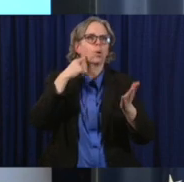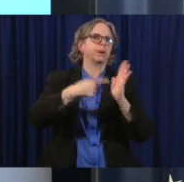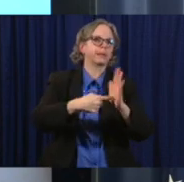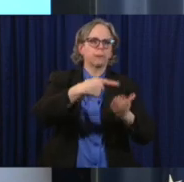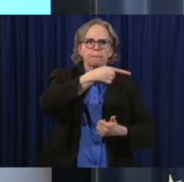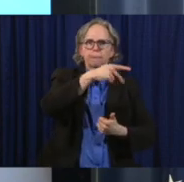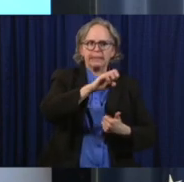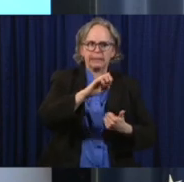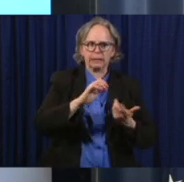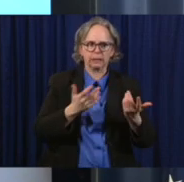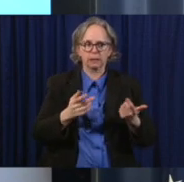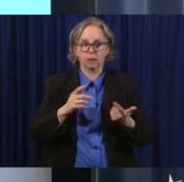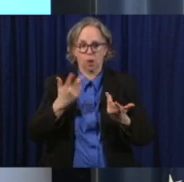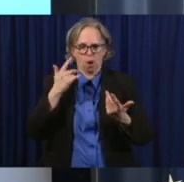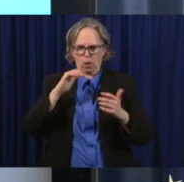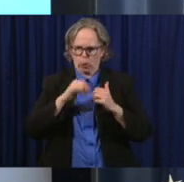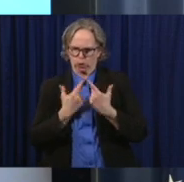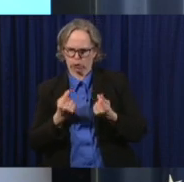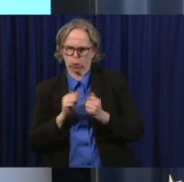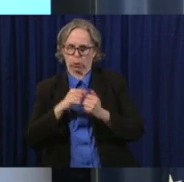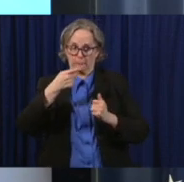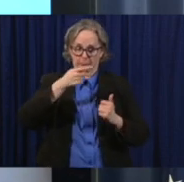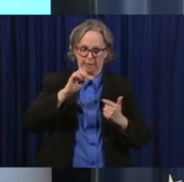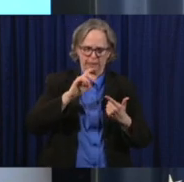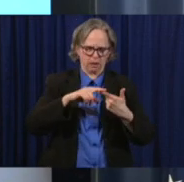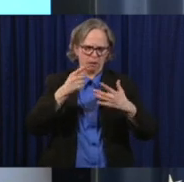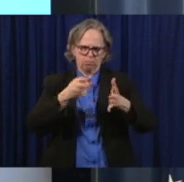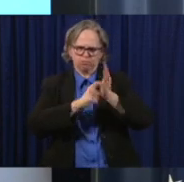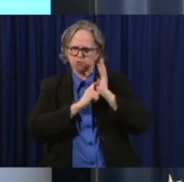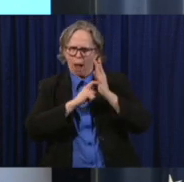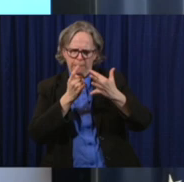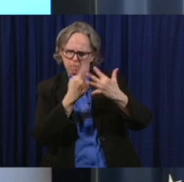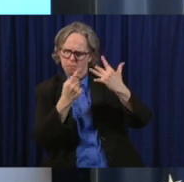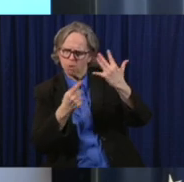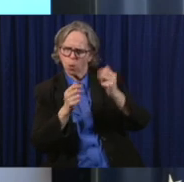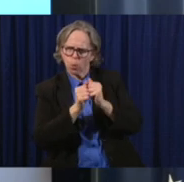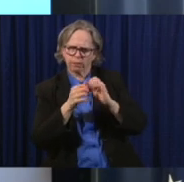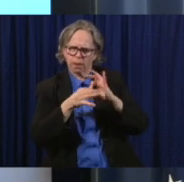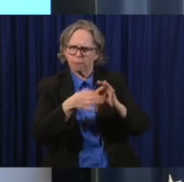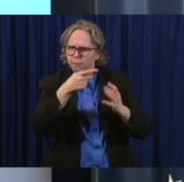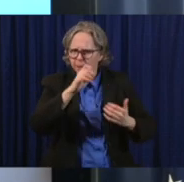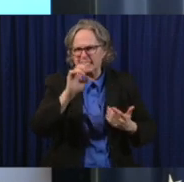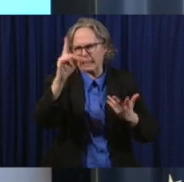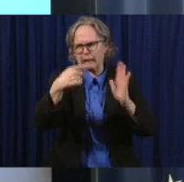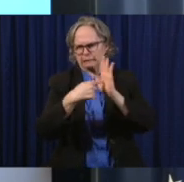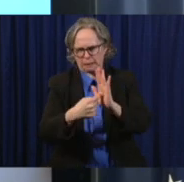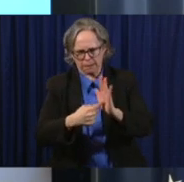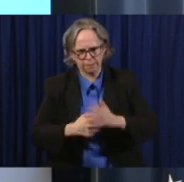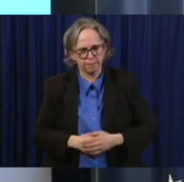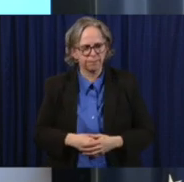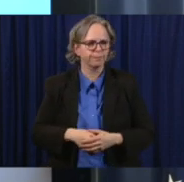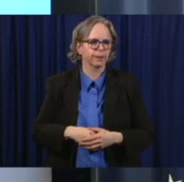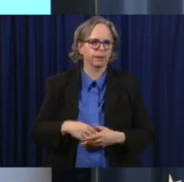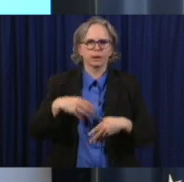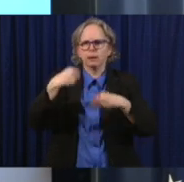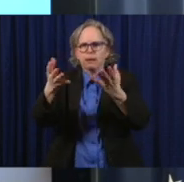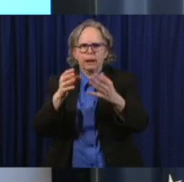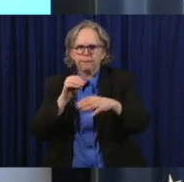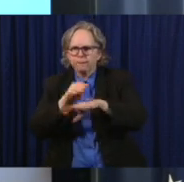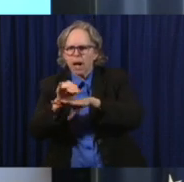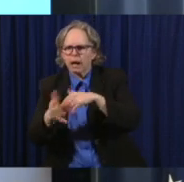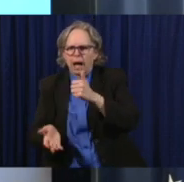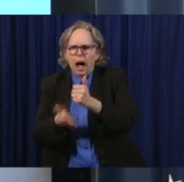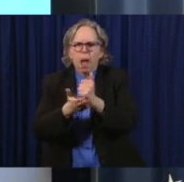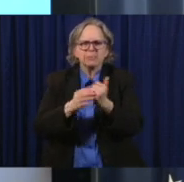of circumstances or scenarios in the different living arrangements to provide assistance to staff across